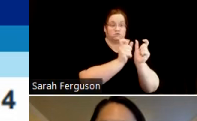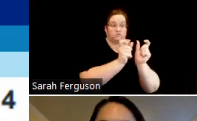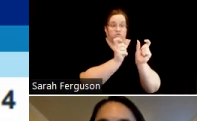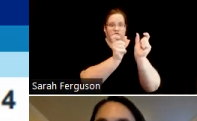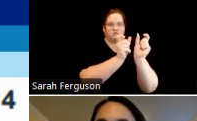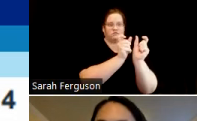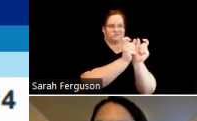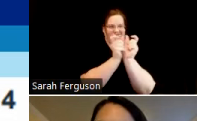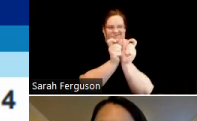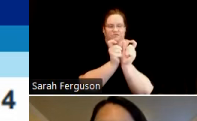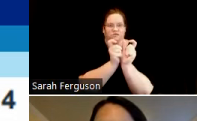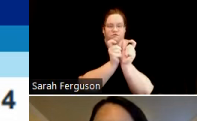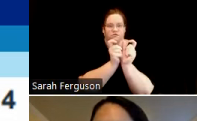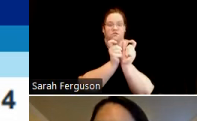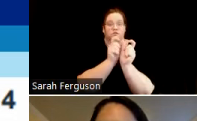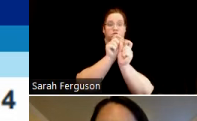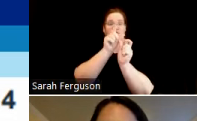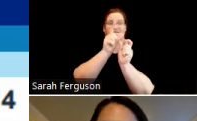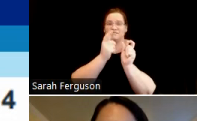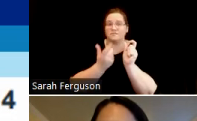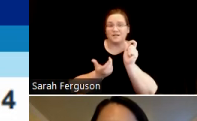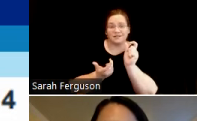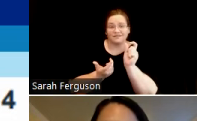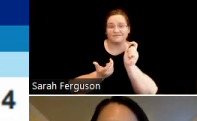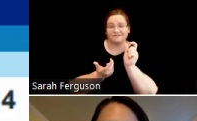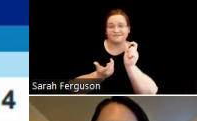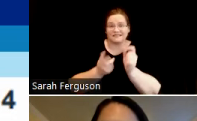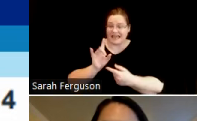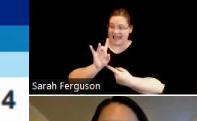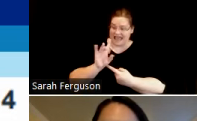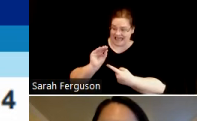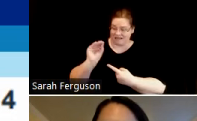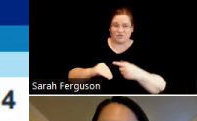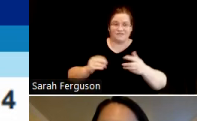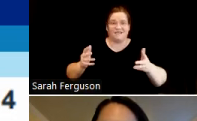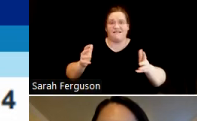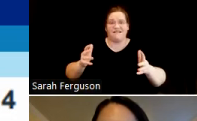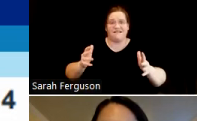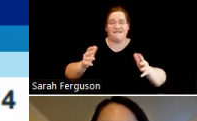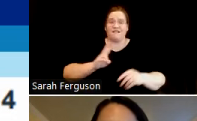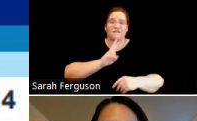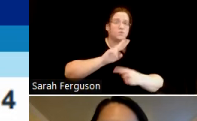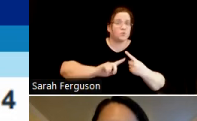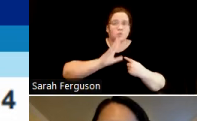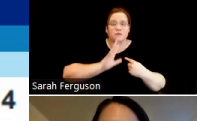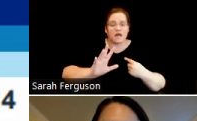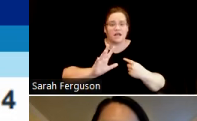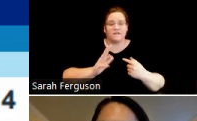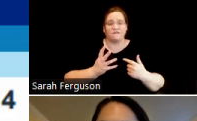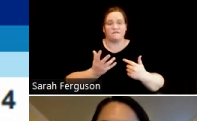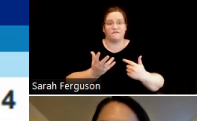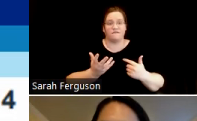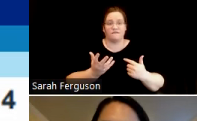was but again, only 8% of the 2 to 5-year-olds and about 8% of the 6